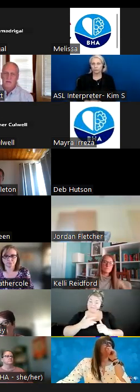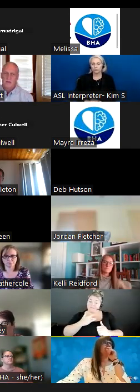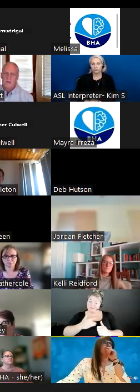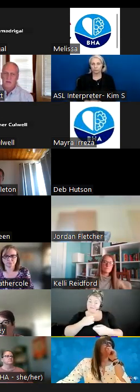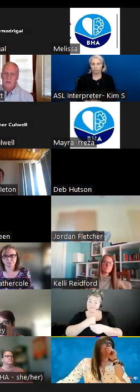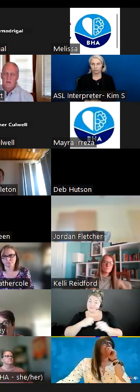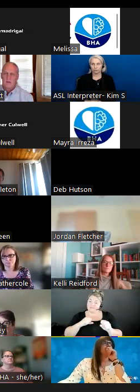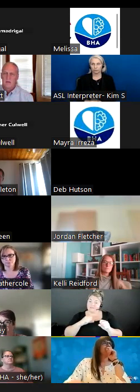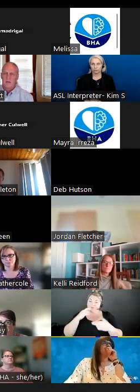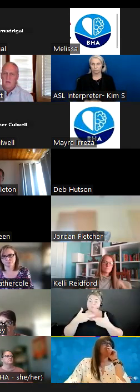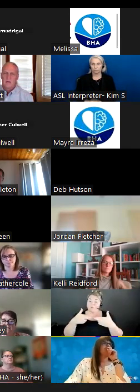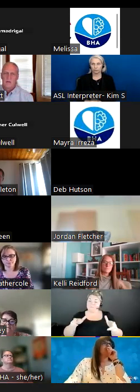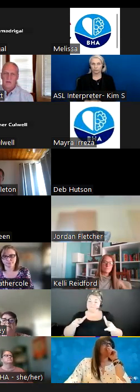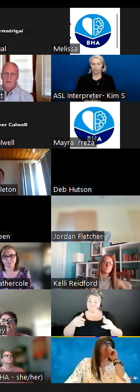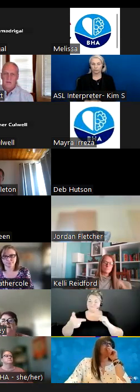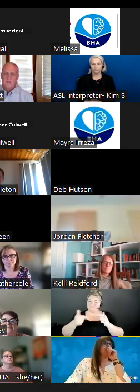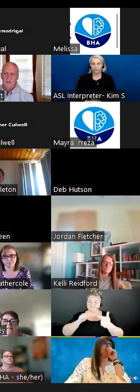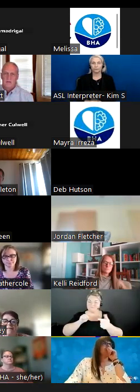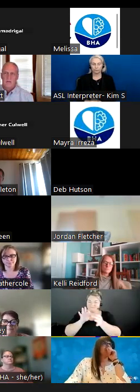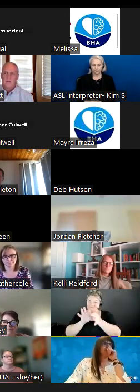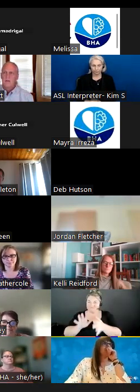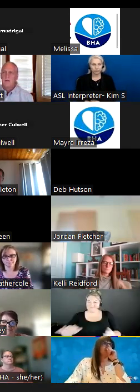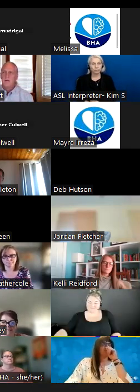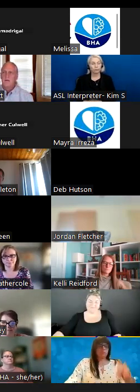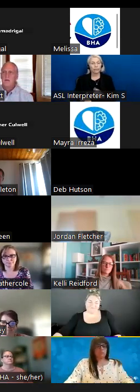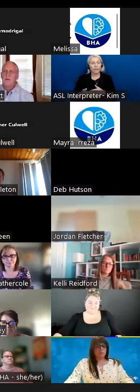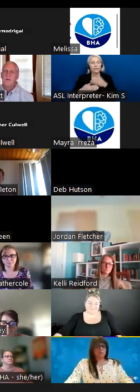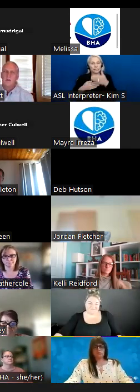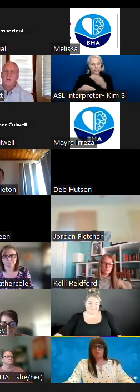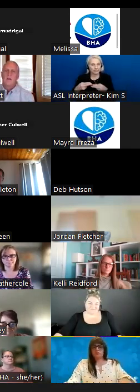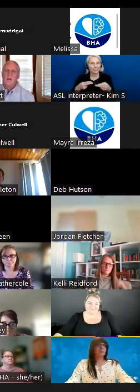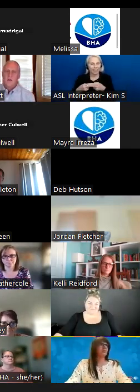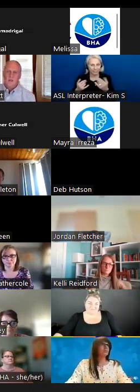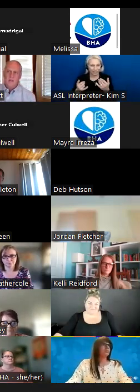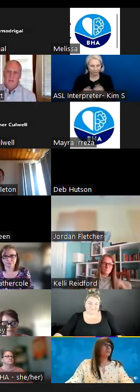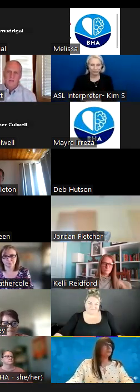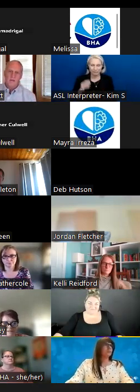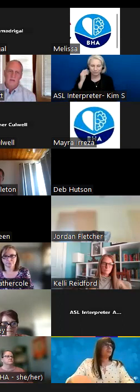safest in a room. Next slides, please.